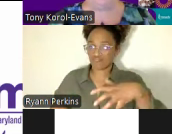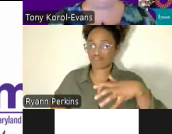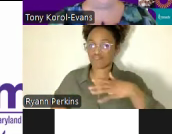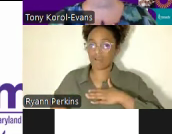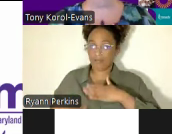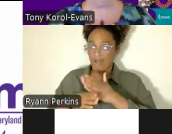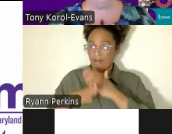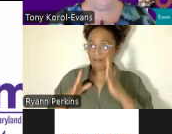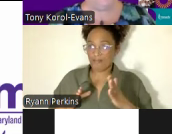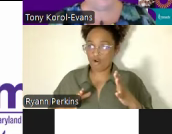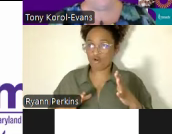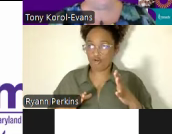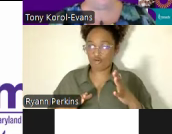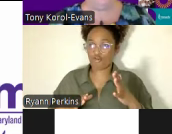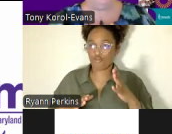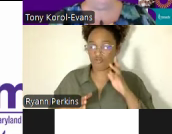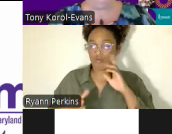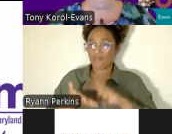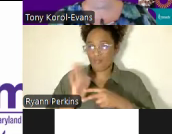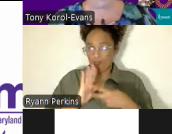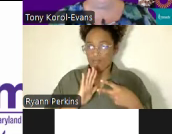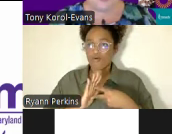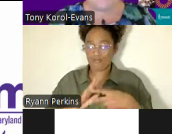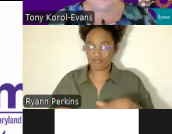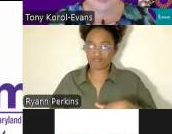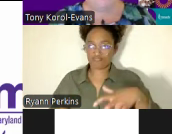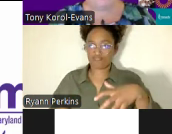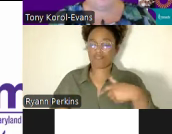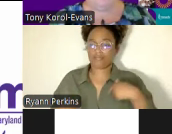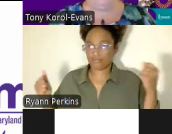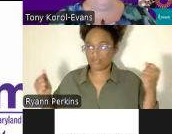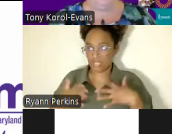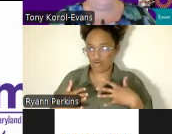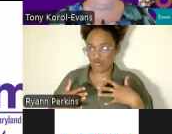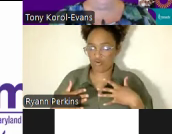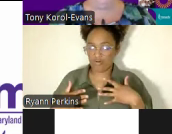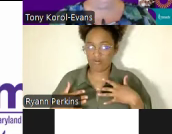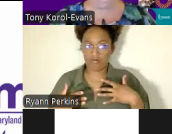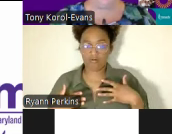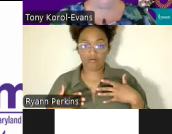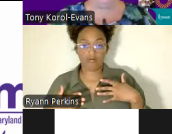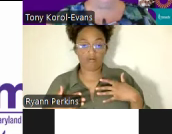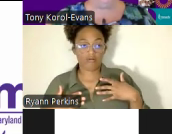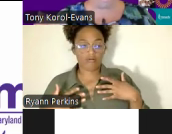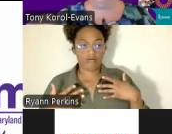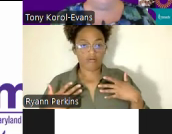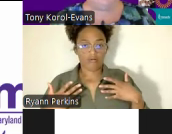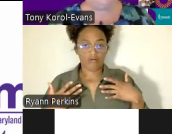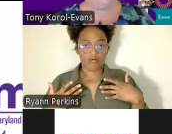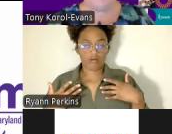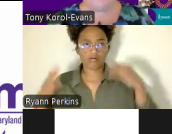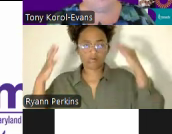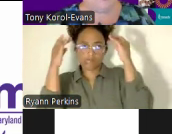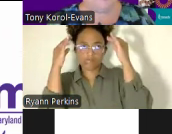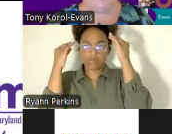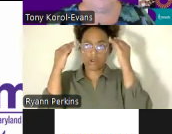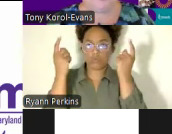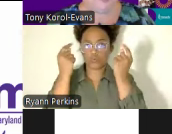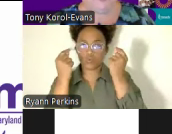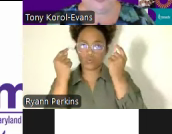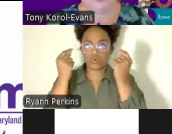on purpose. I'm really scared. You shouldn't have to go like Googling to find out